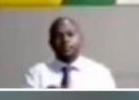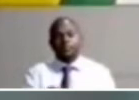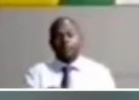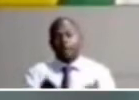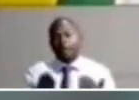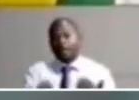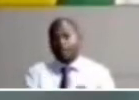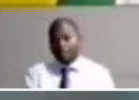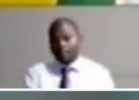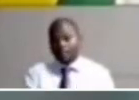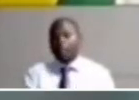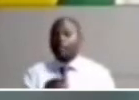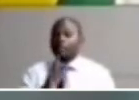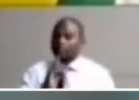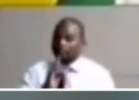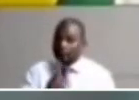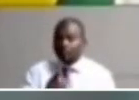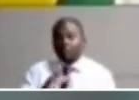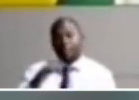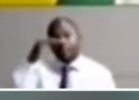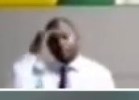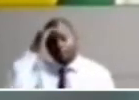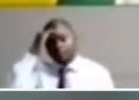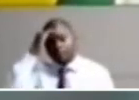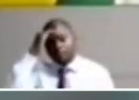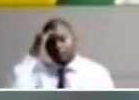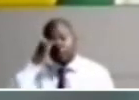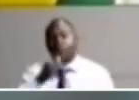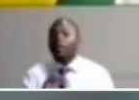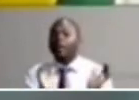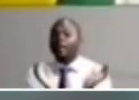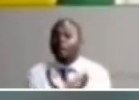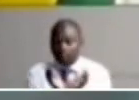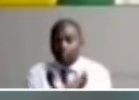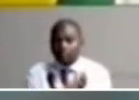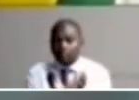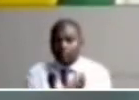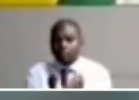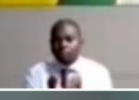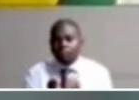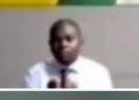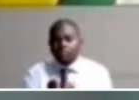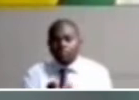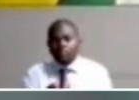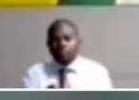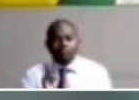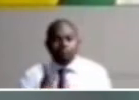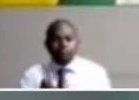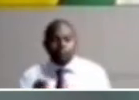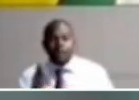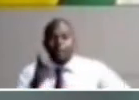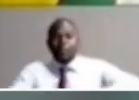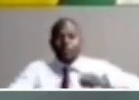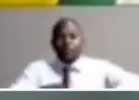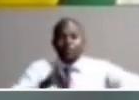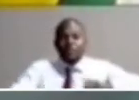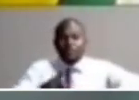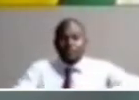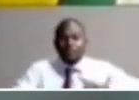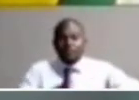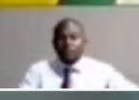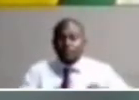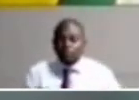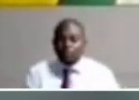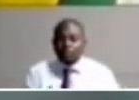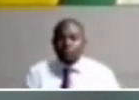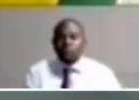In the meantime, I direct the police to arrest the opportunistic and irresponsible politicians who try